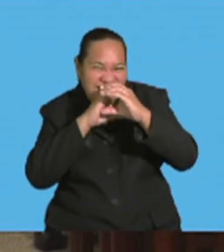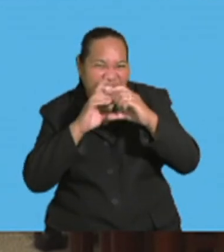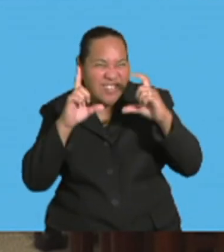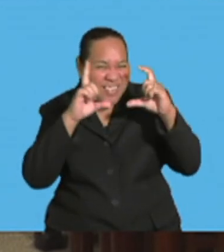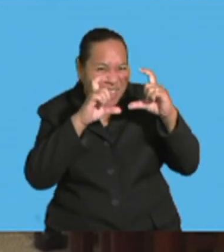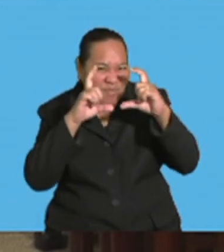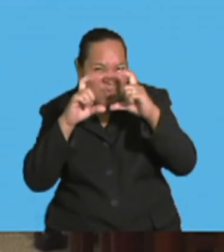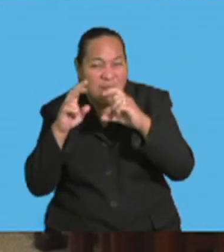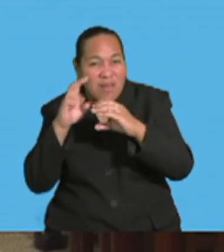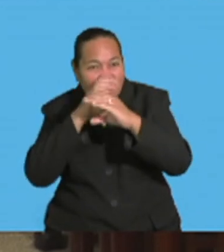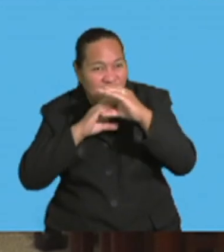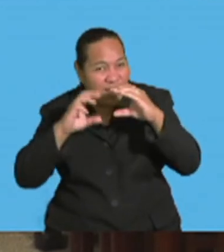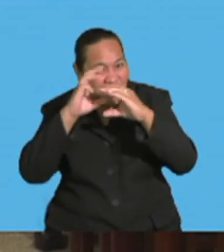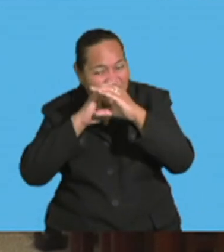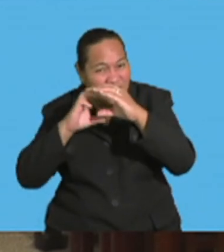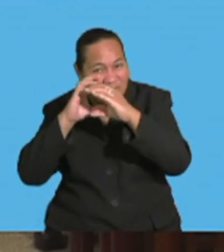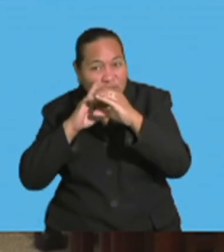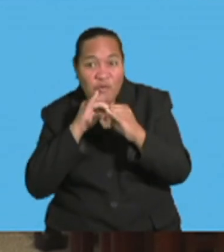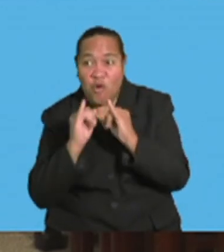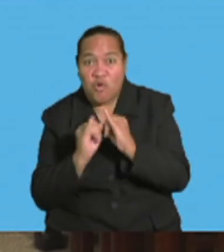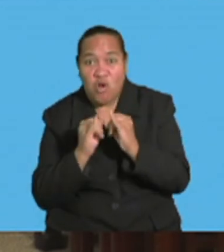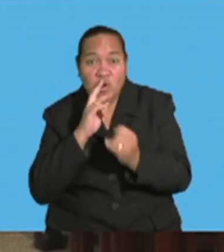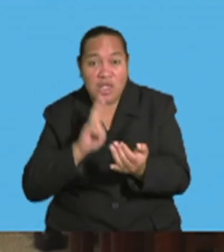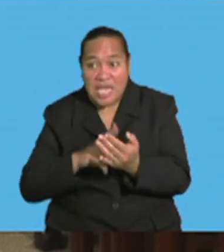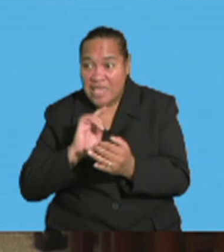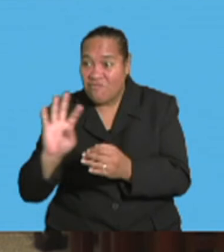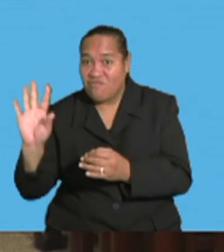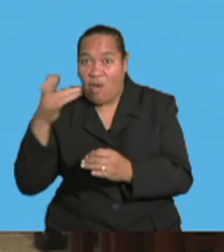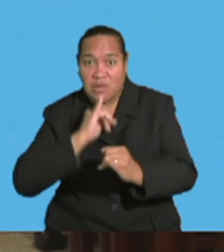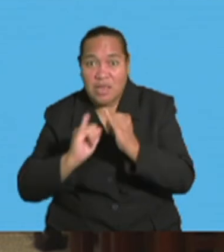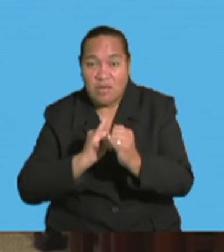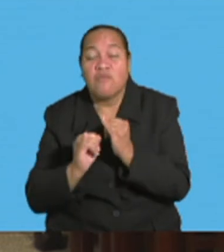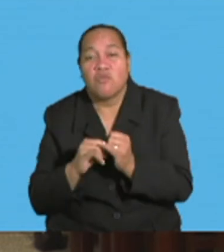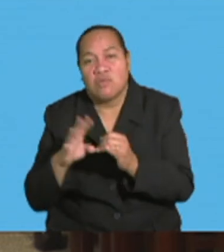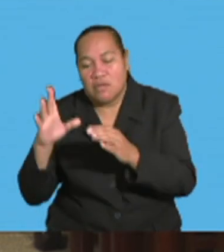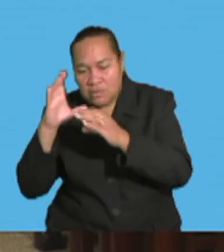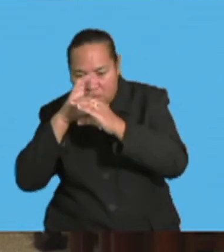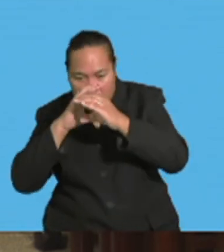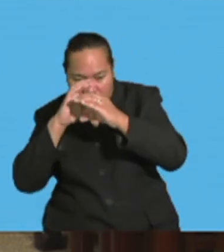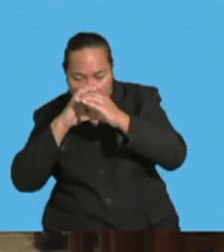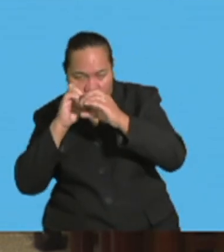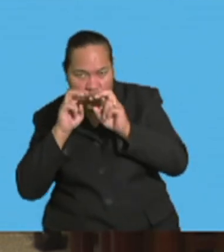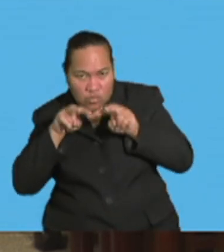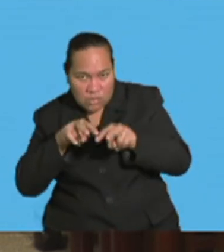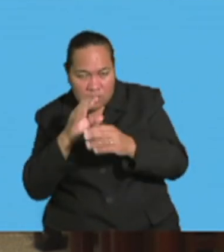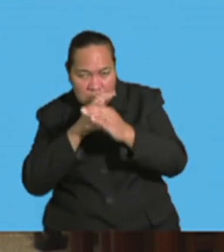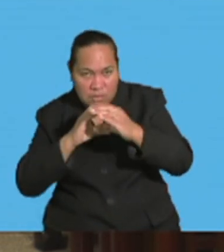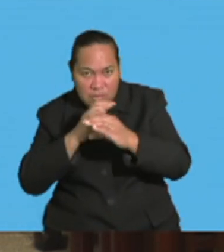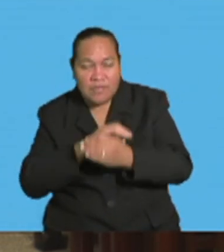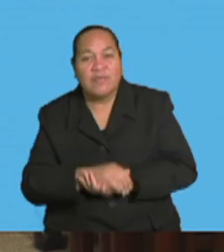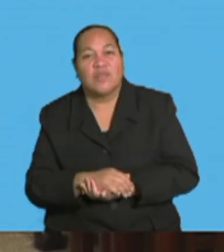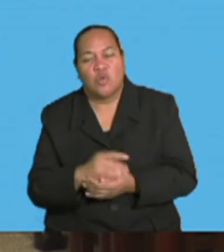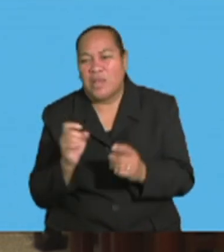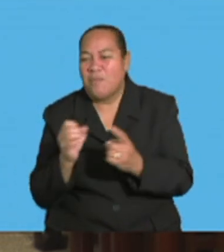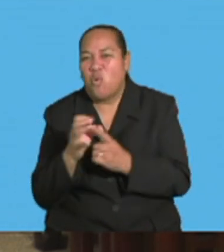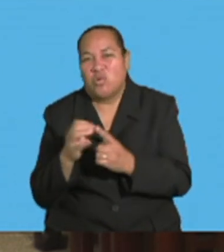the video recording interview equipment. These are all part of this reform and restructure. So a